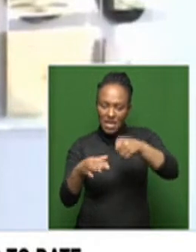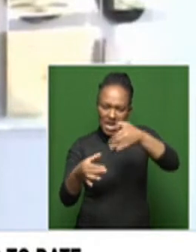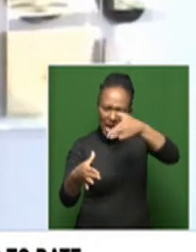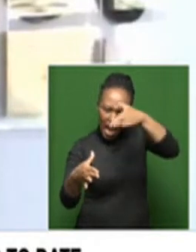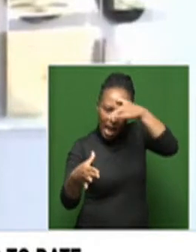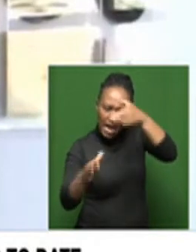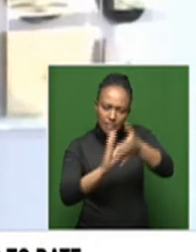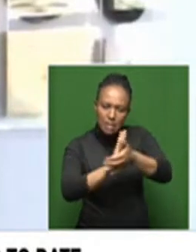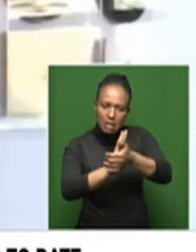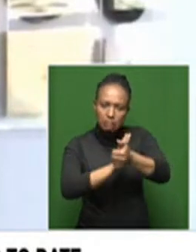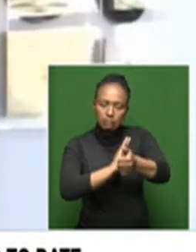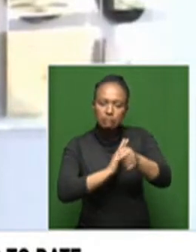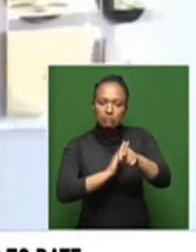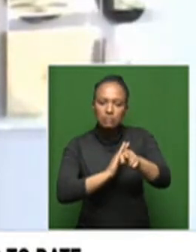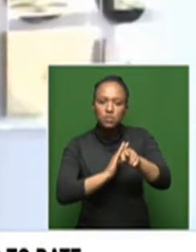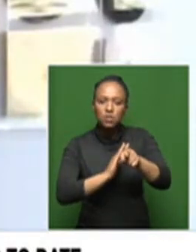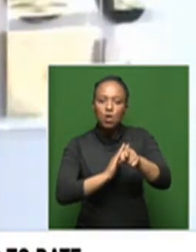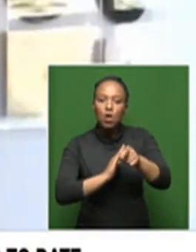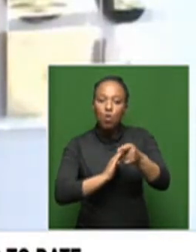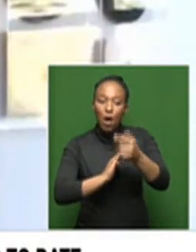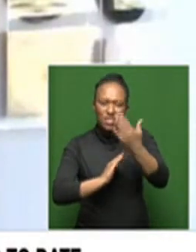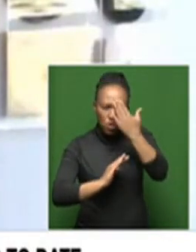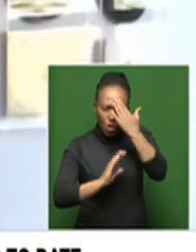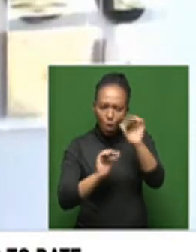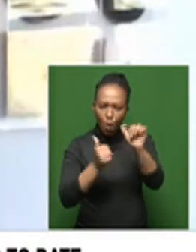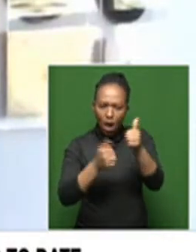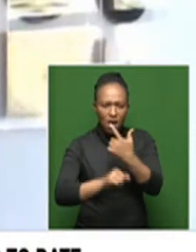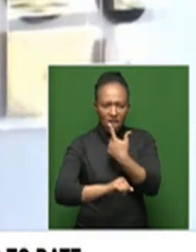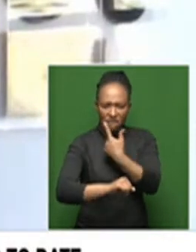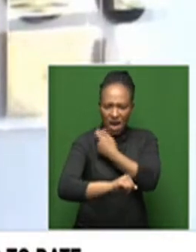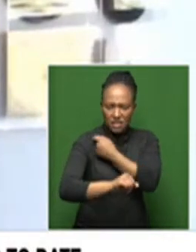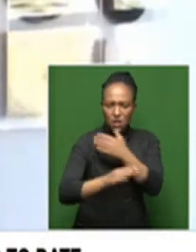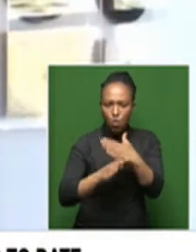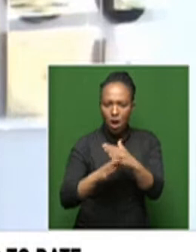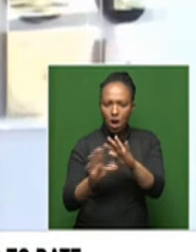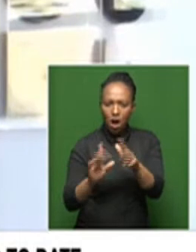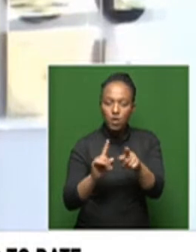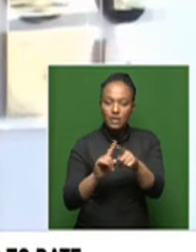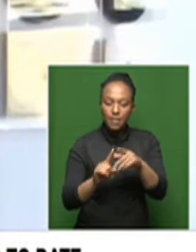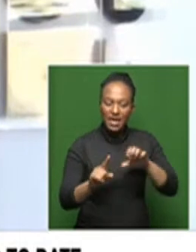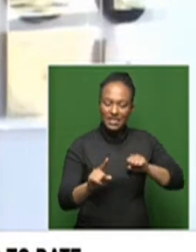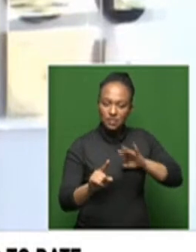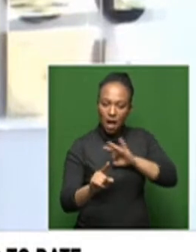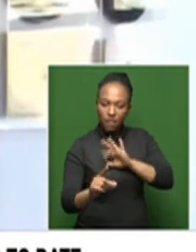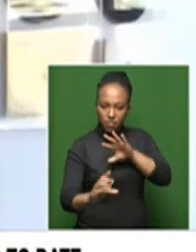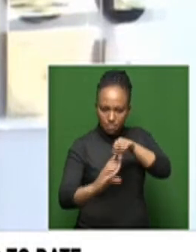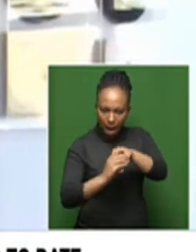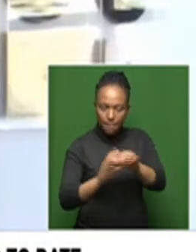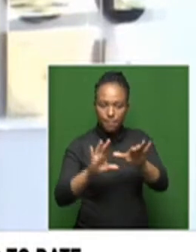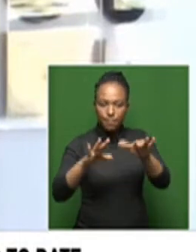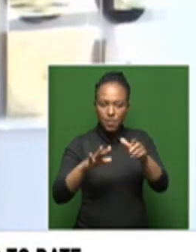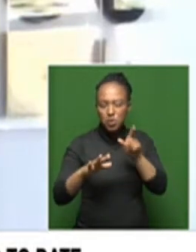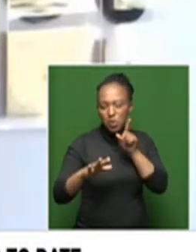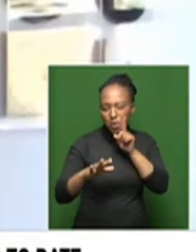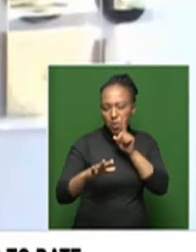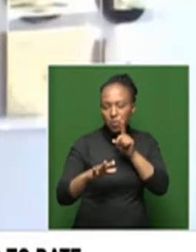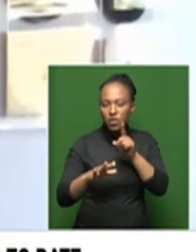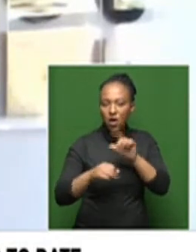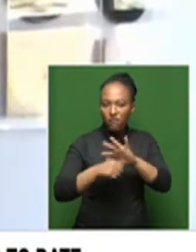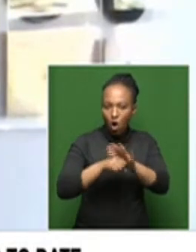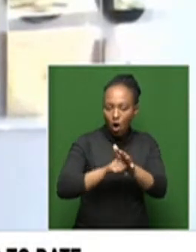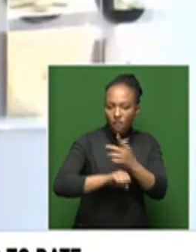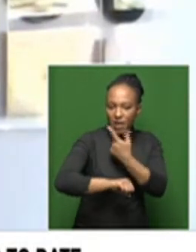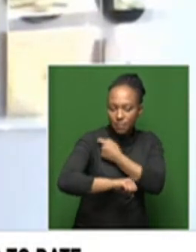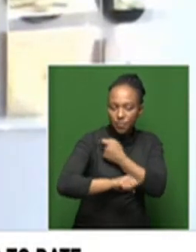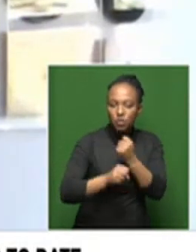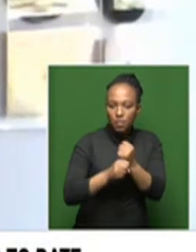in vaccines, and also a staff who have been really dedicated to looking at all aspects of COVID and